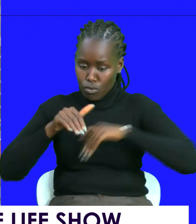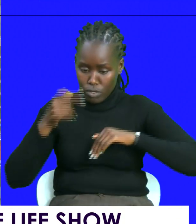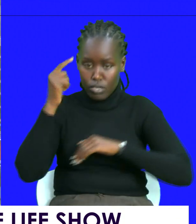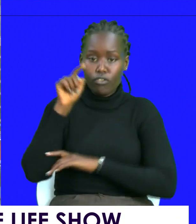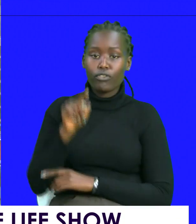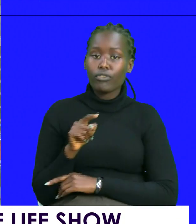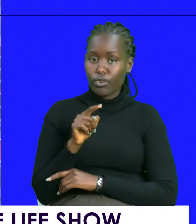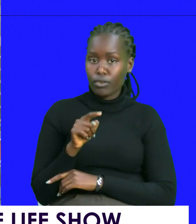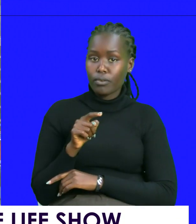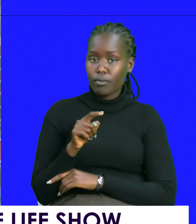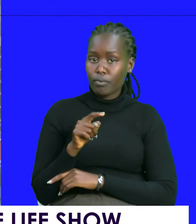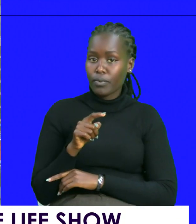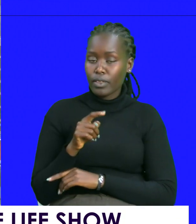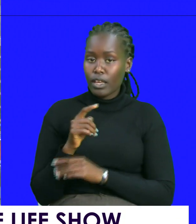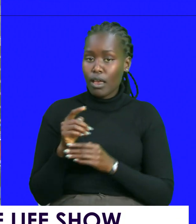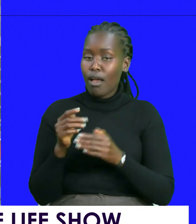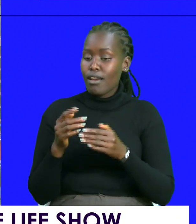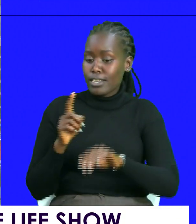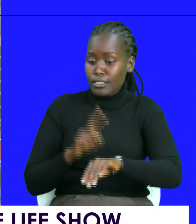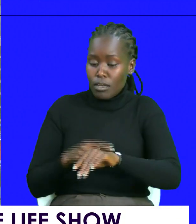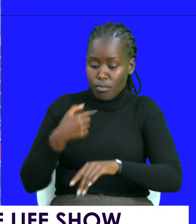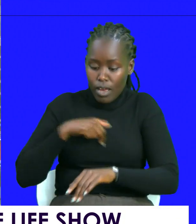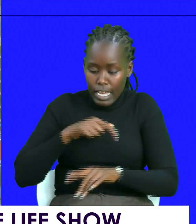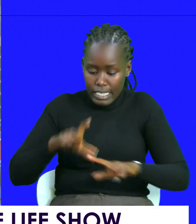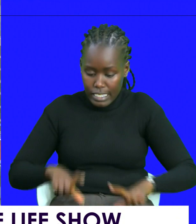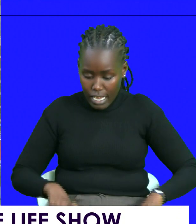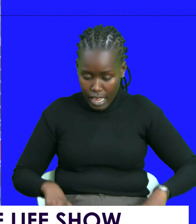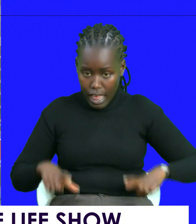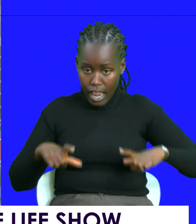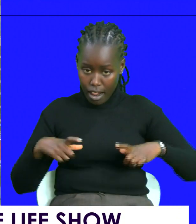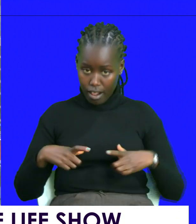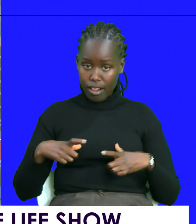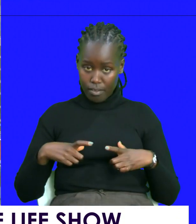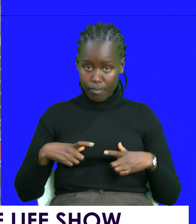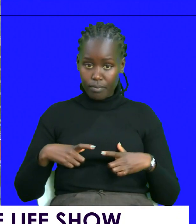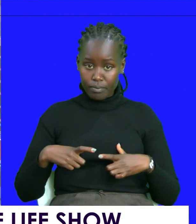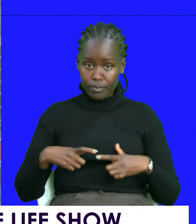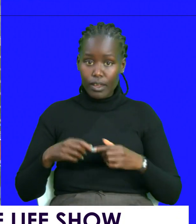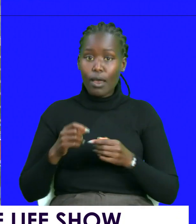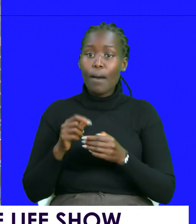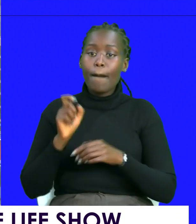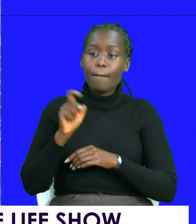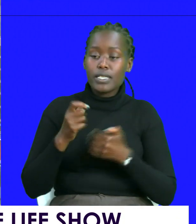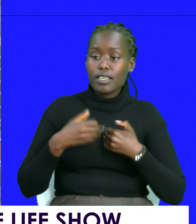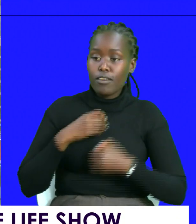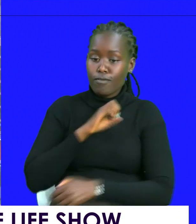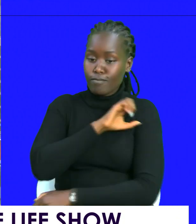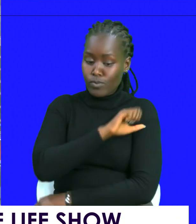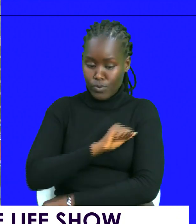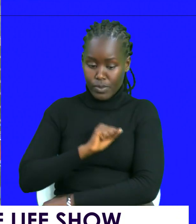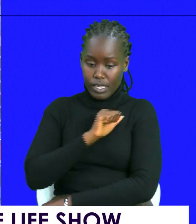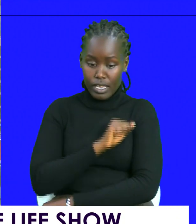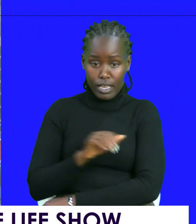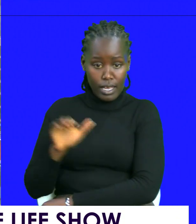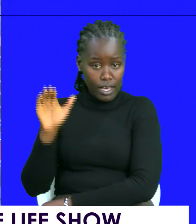And as long as we are alive, we are at a school. We should be patient with each other. I hear Christians